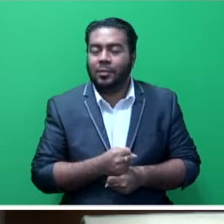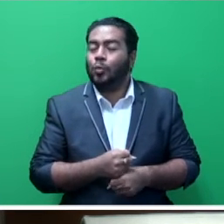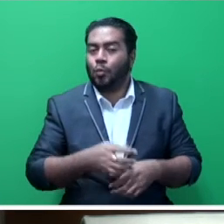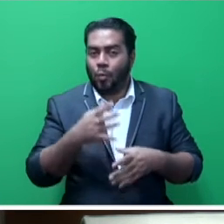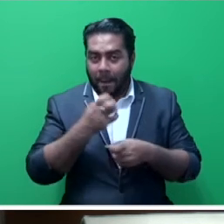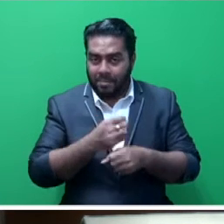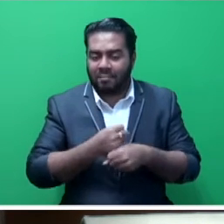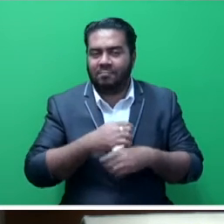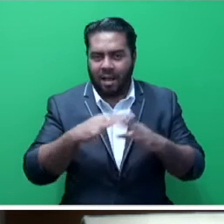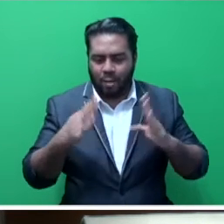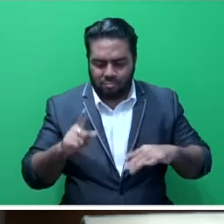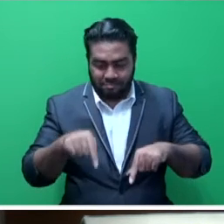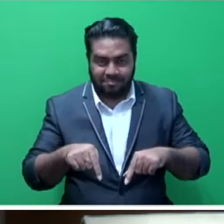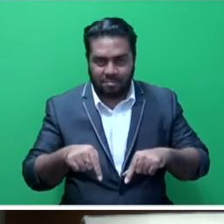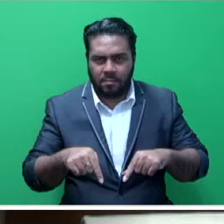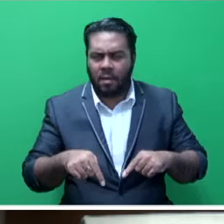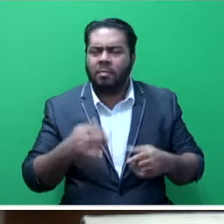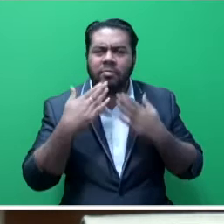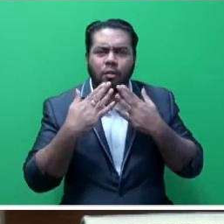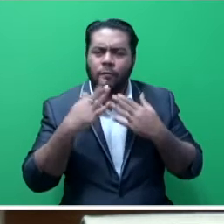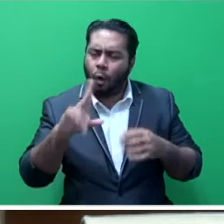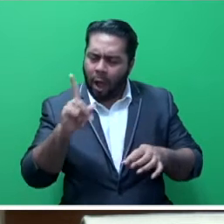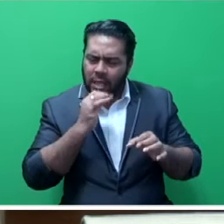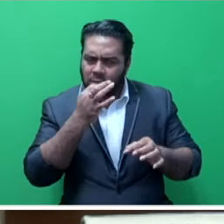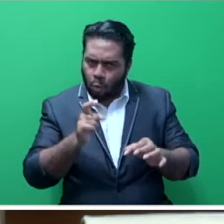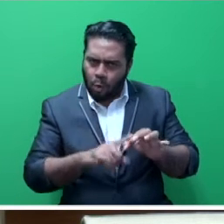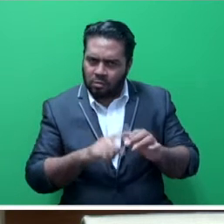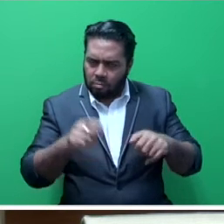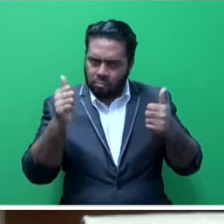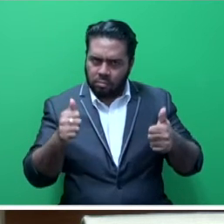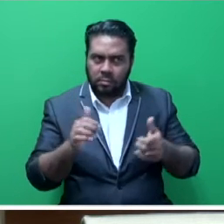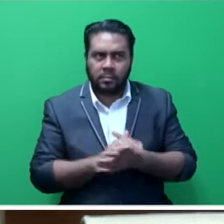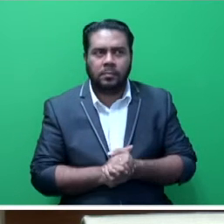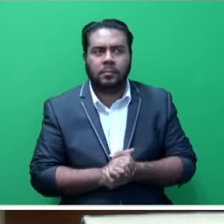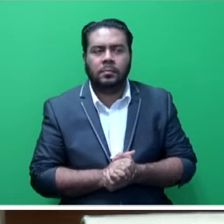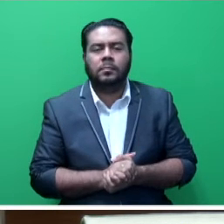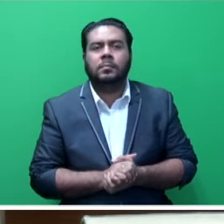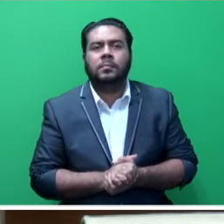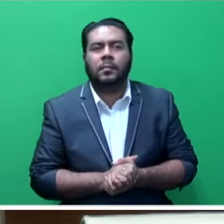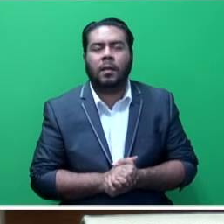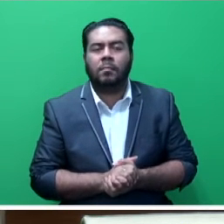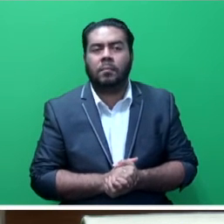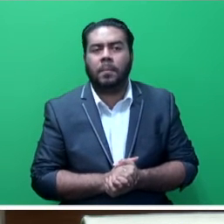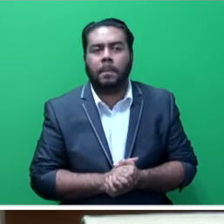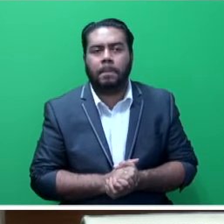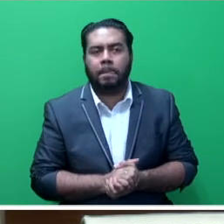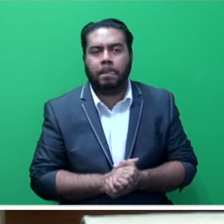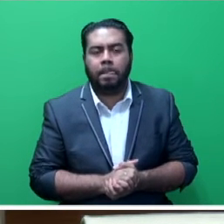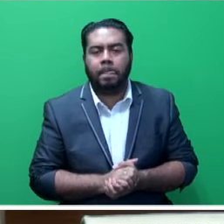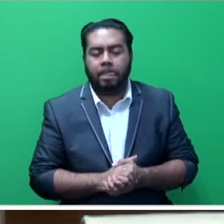particular project that Ministry of Waterways, a flagship project of Ministry of Waterways that's being taken throughout Fiji. Mr.